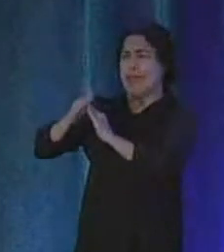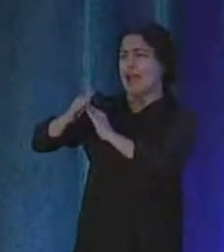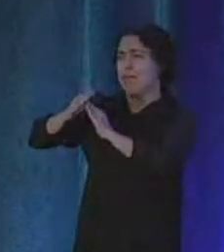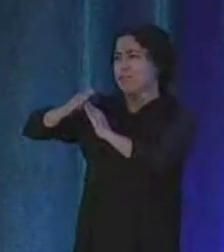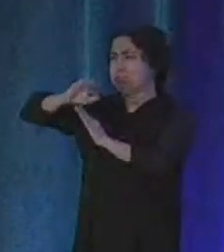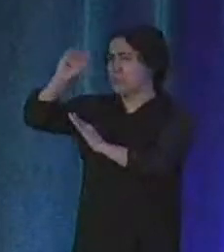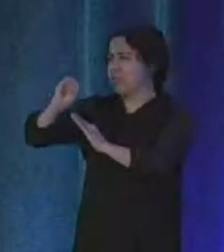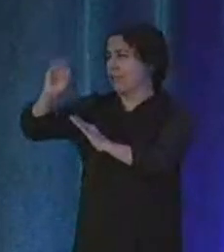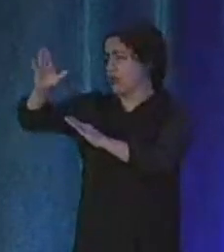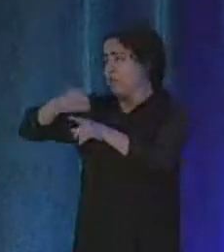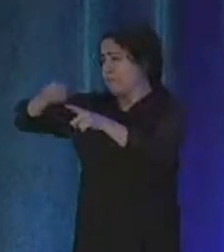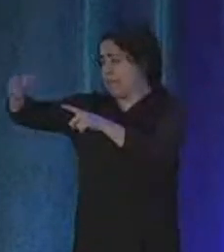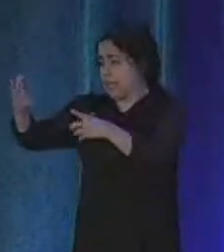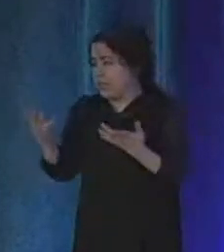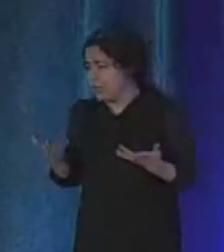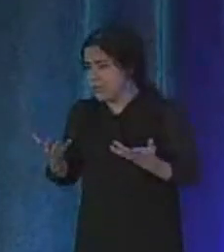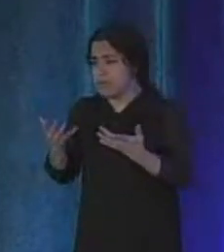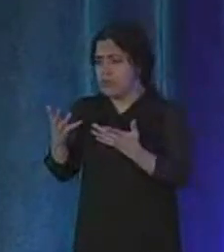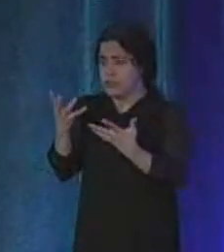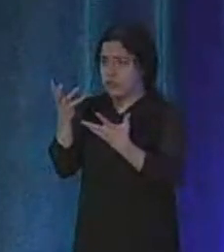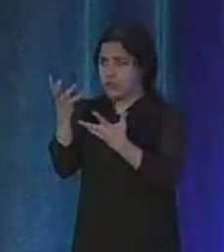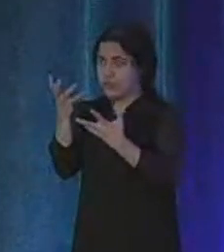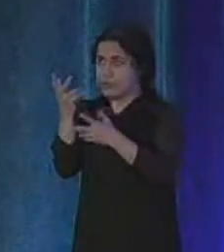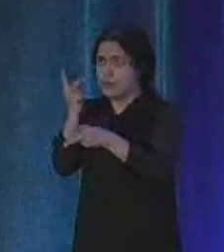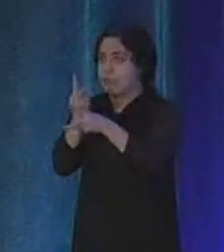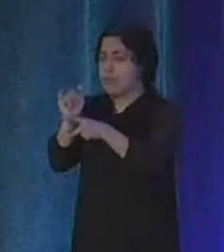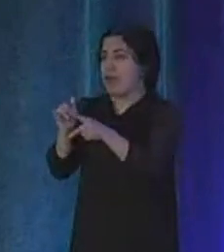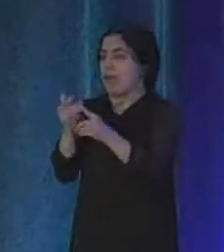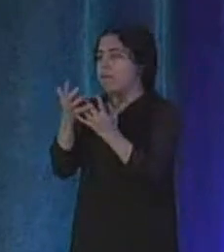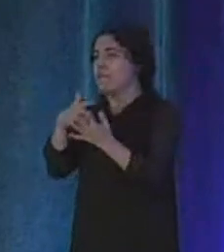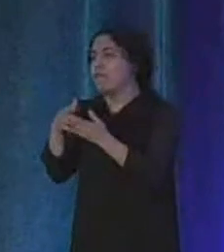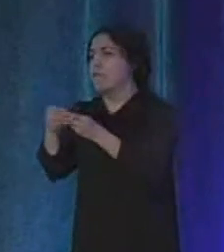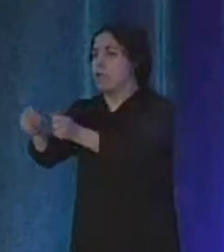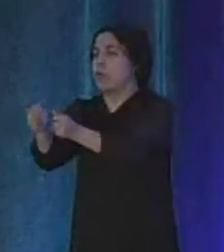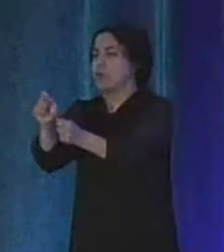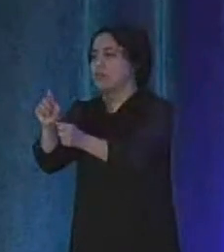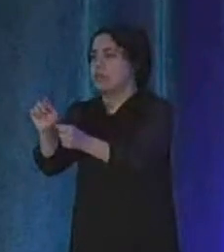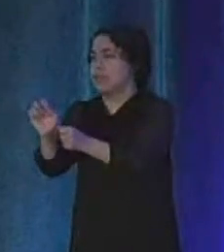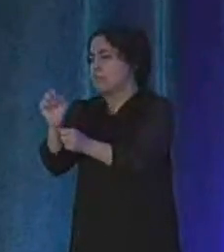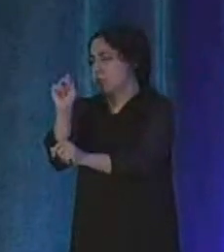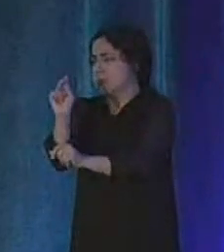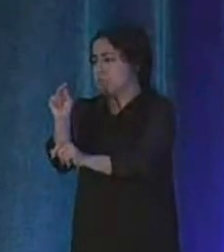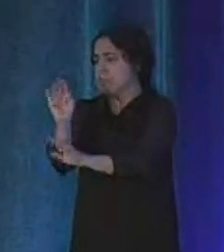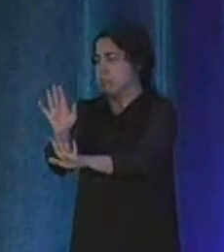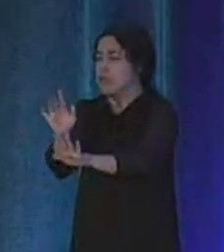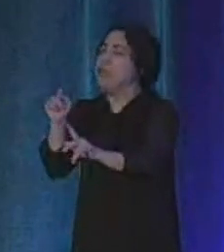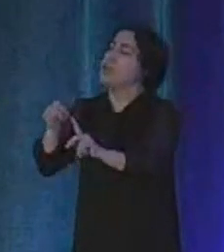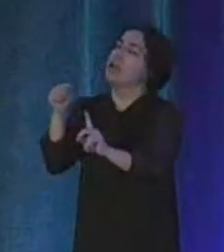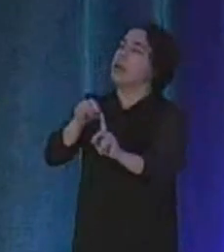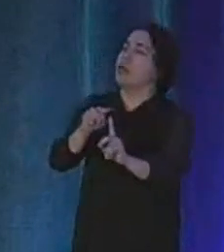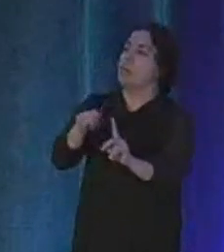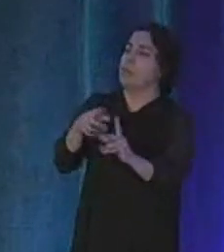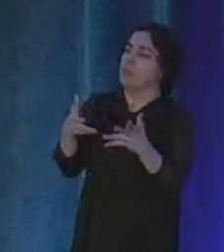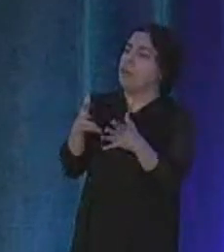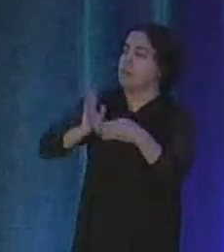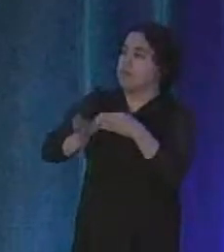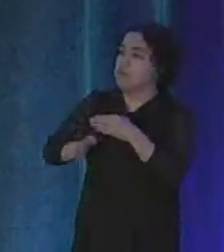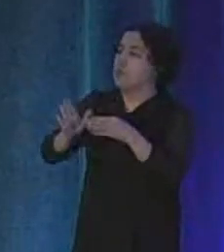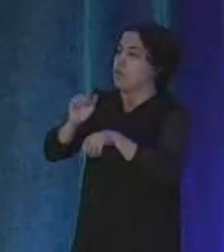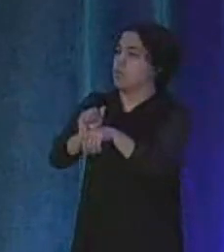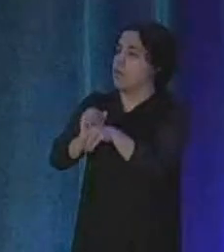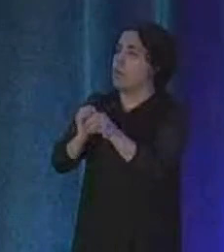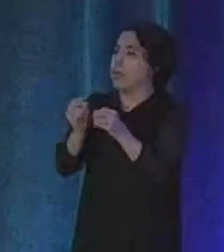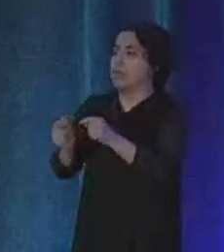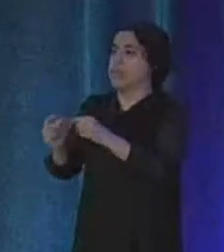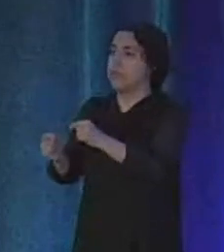want to be able to hold that flow state as good as you can. This can just be about, getting your work done faster so you can play